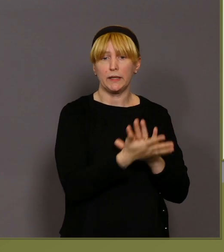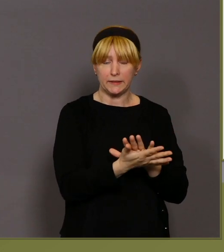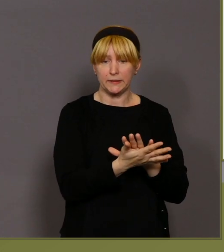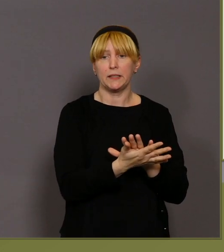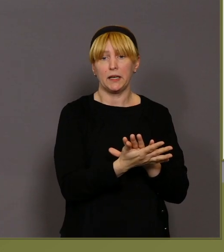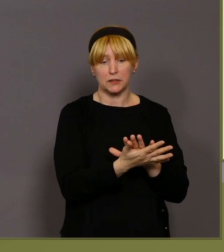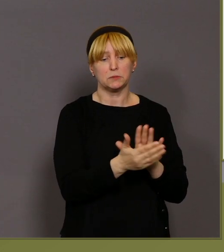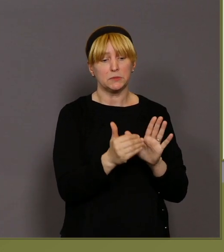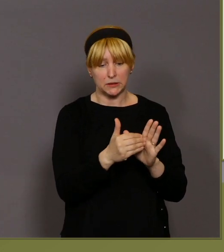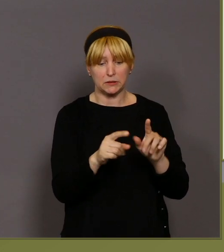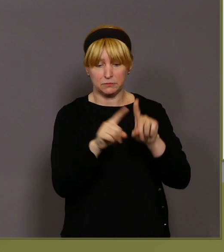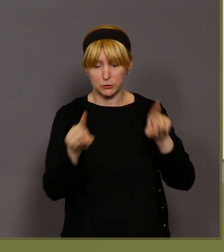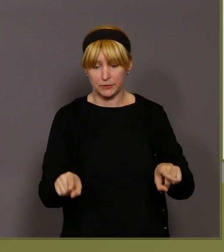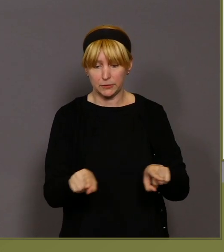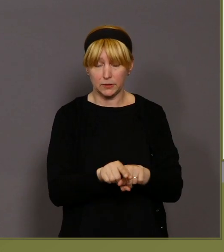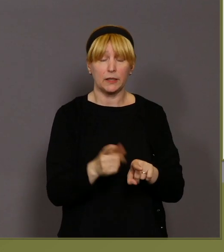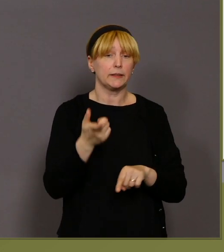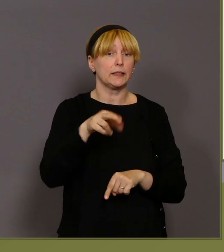on screen. So if you have